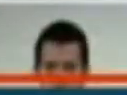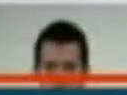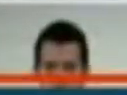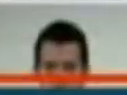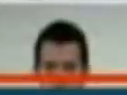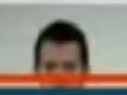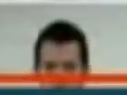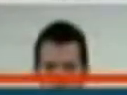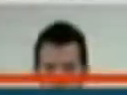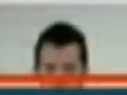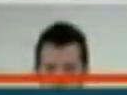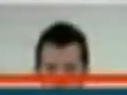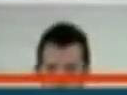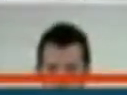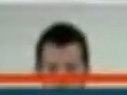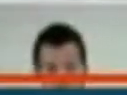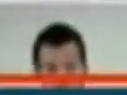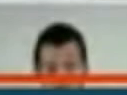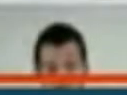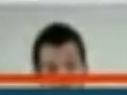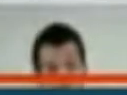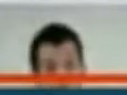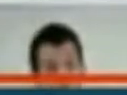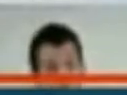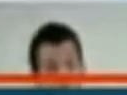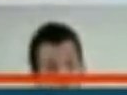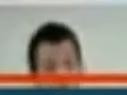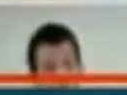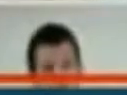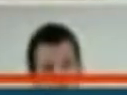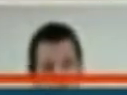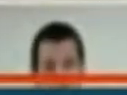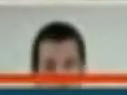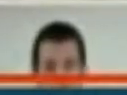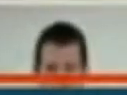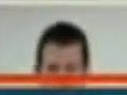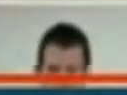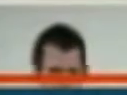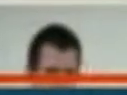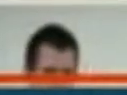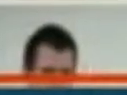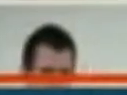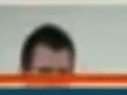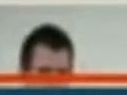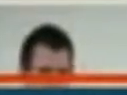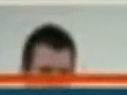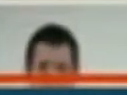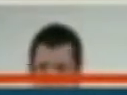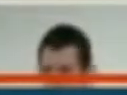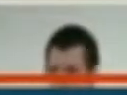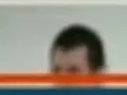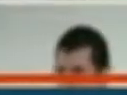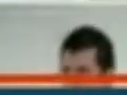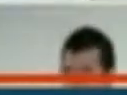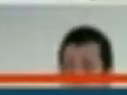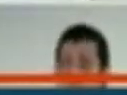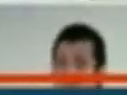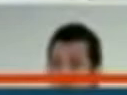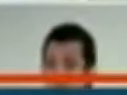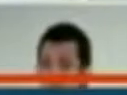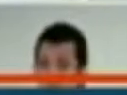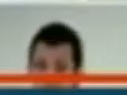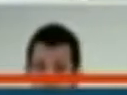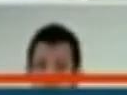send reinforcements of doctors and nurses to the province in order to aid hospitals struggling with the surge in COVID